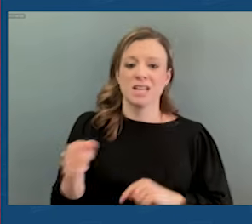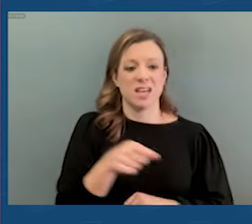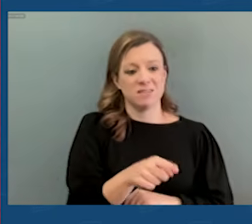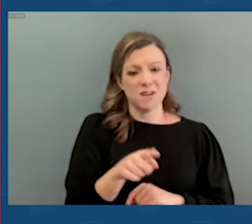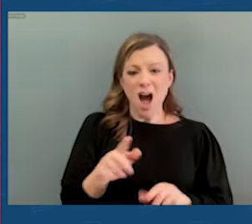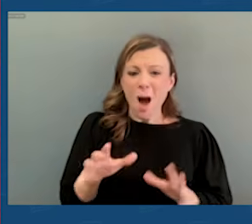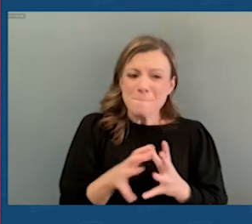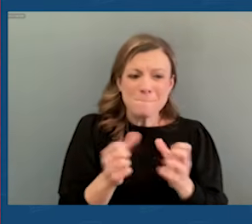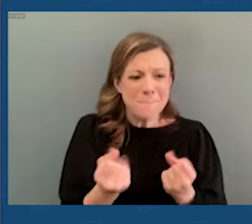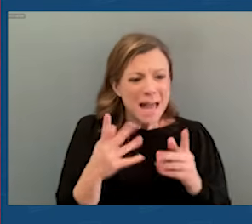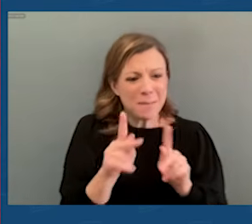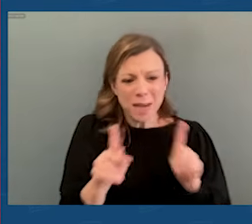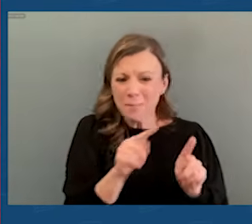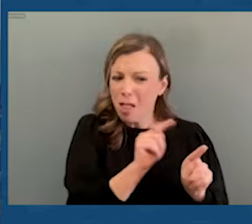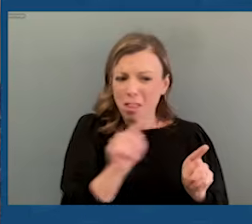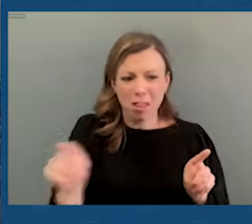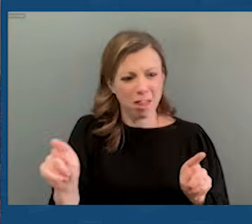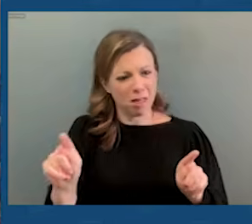shots